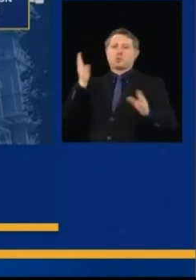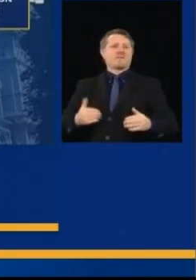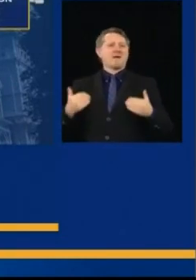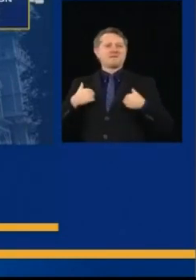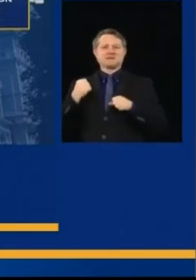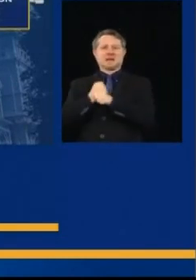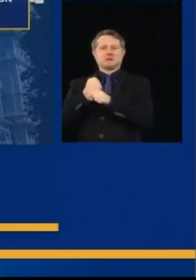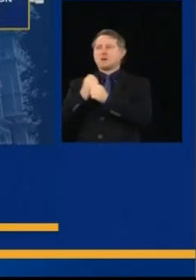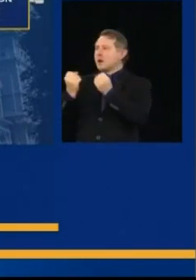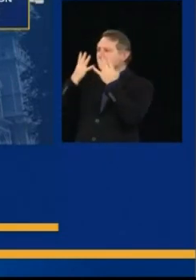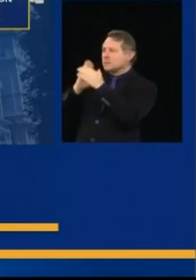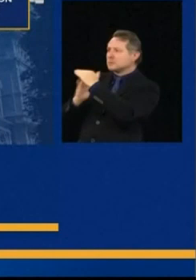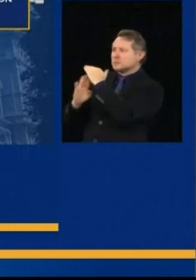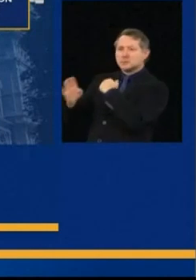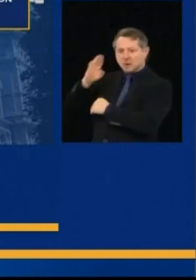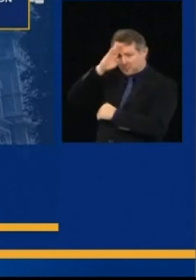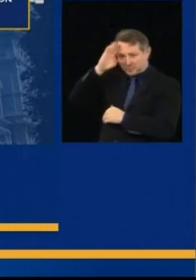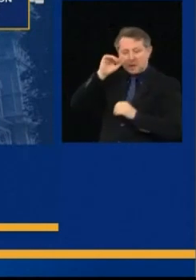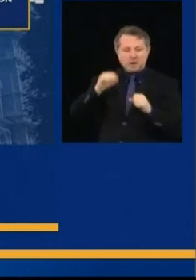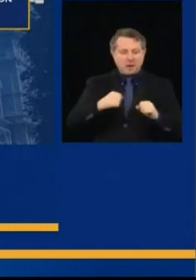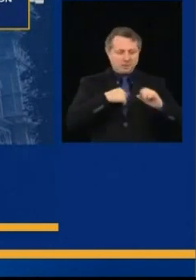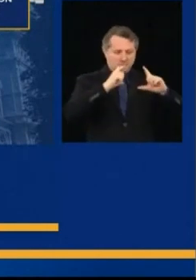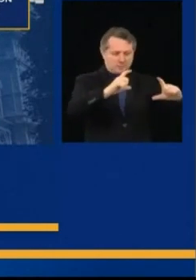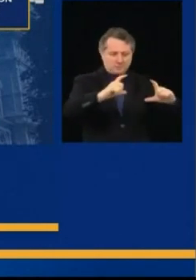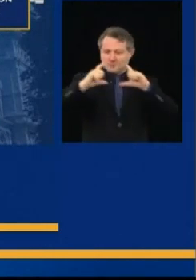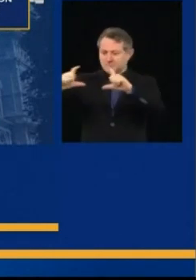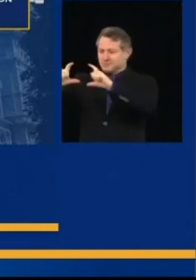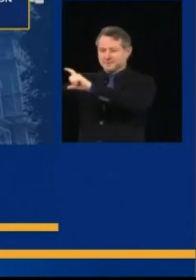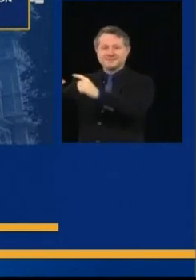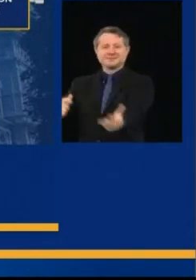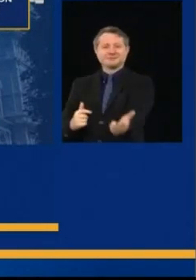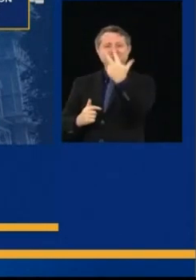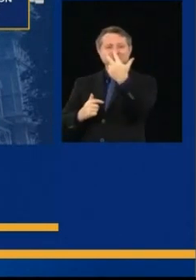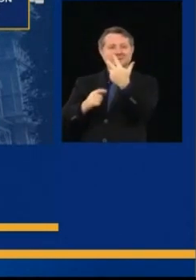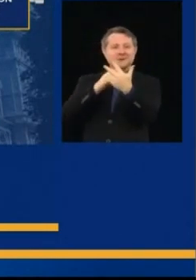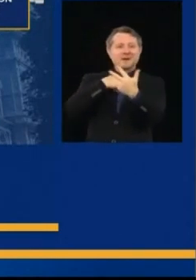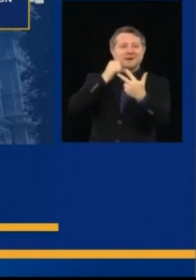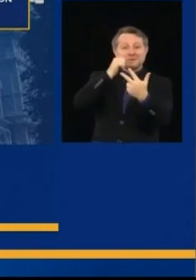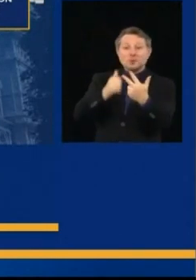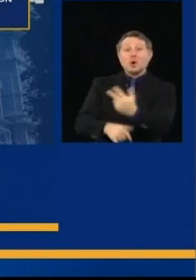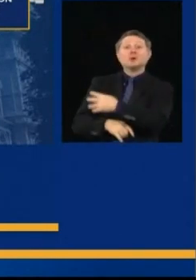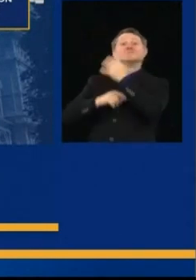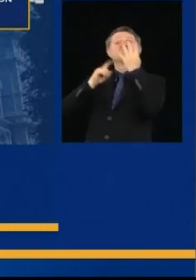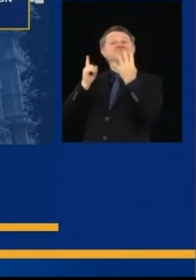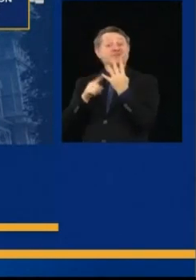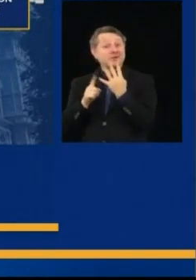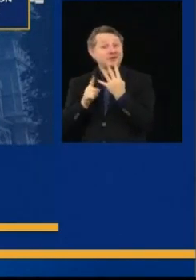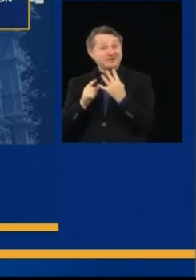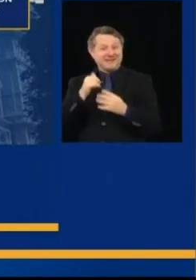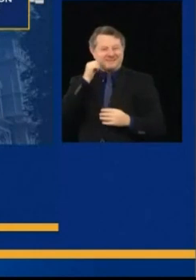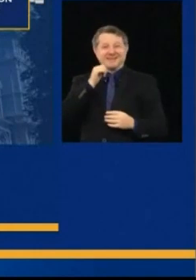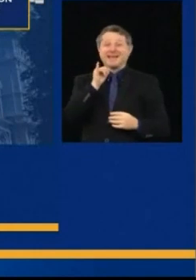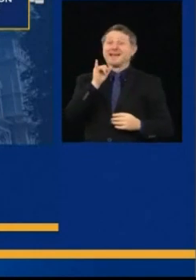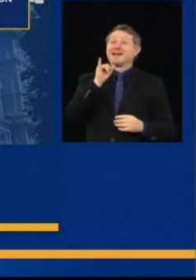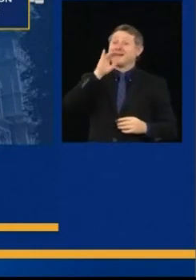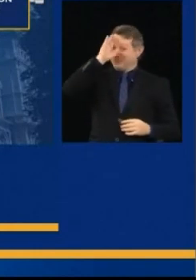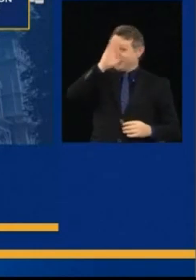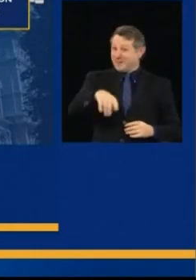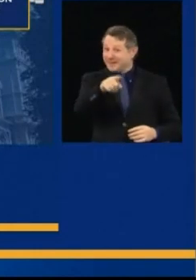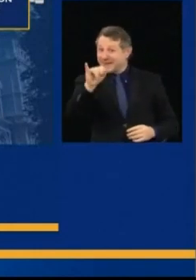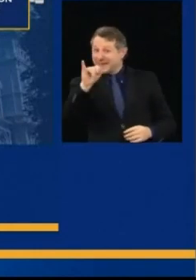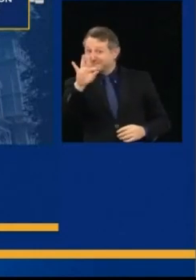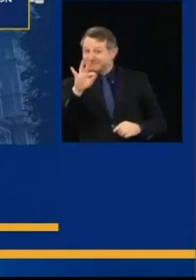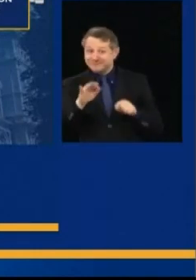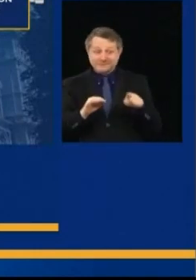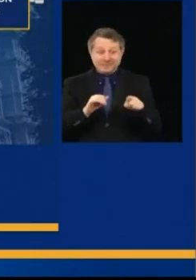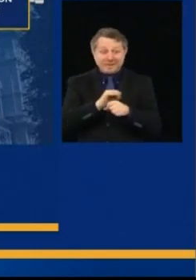every day. And if you watch those rates, you know how fast the virus is